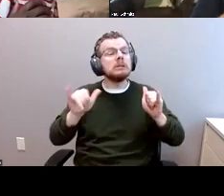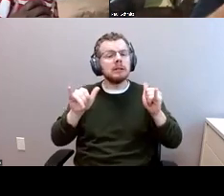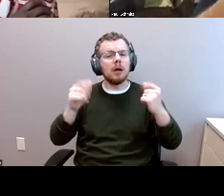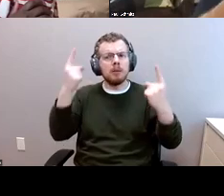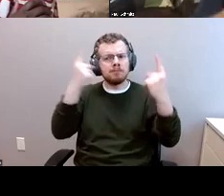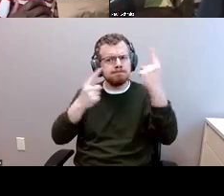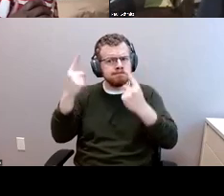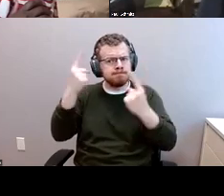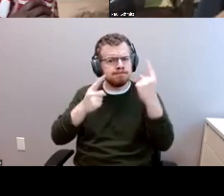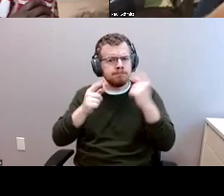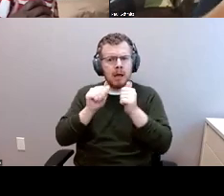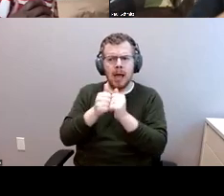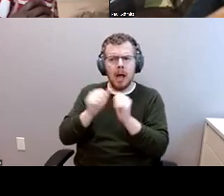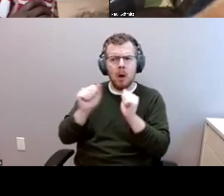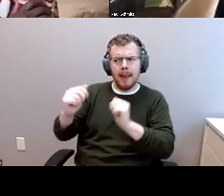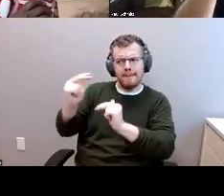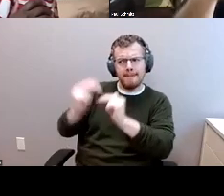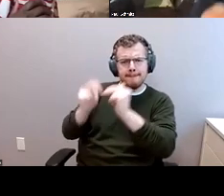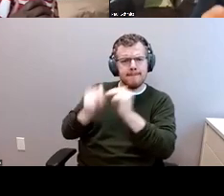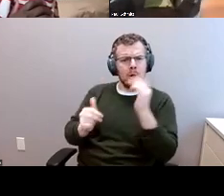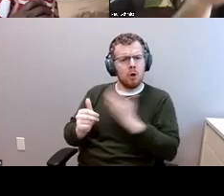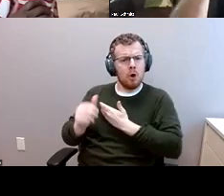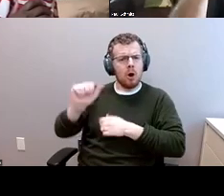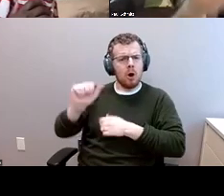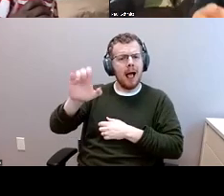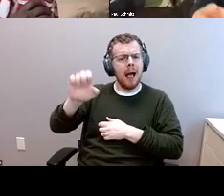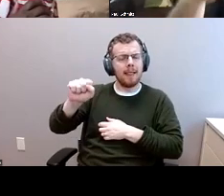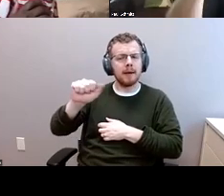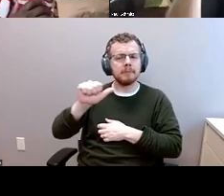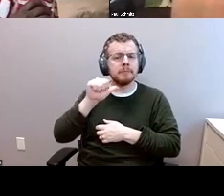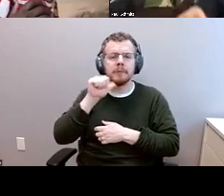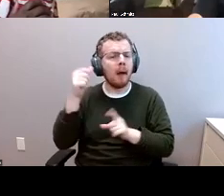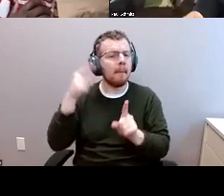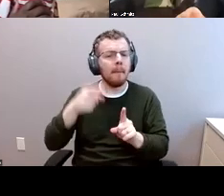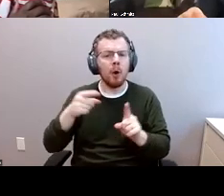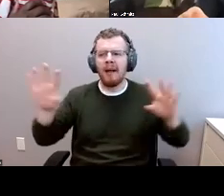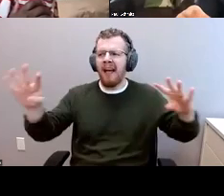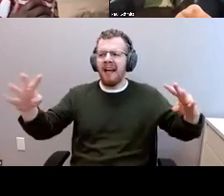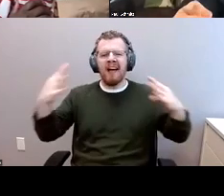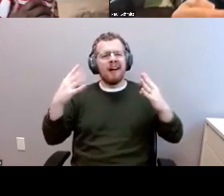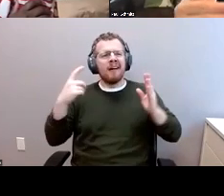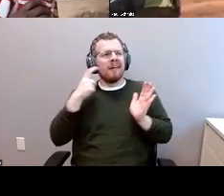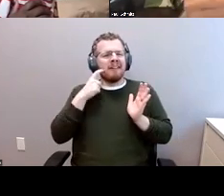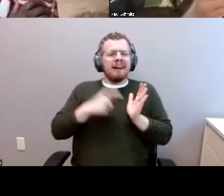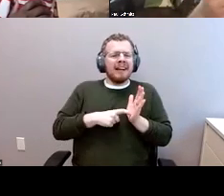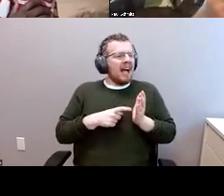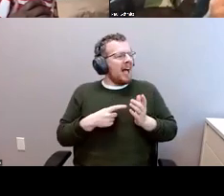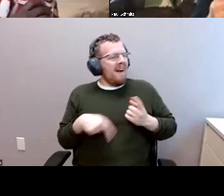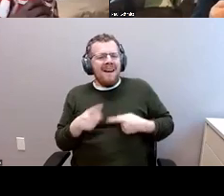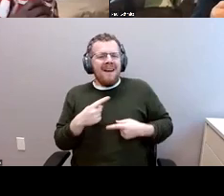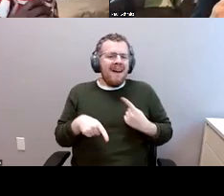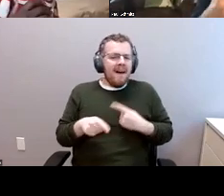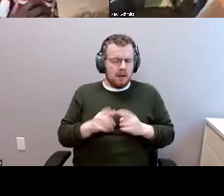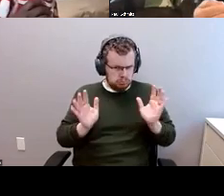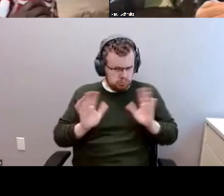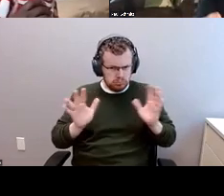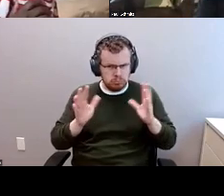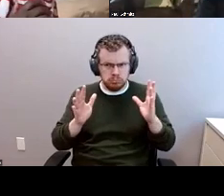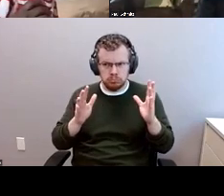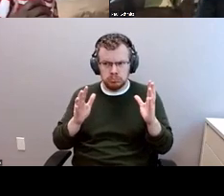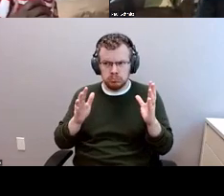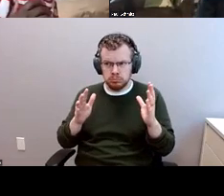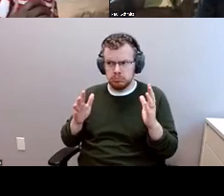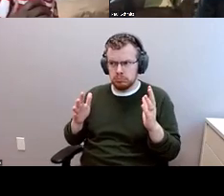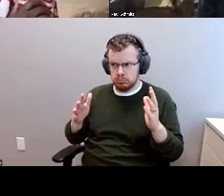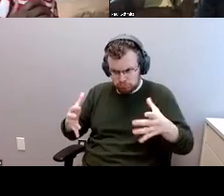in ways that can build allies instead of just get recognized and rewarded by those who are already there. And the last thing